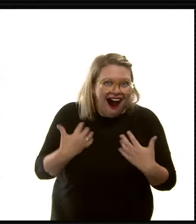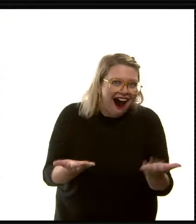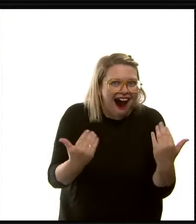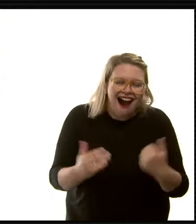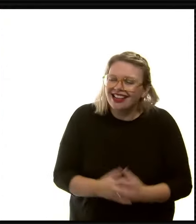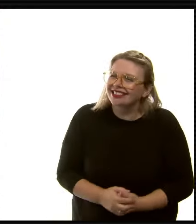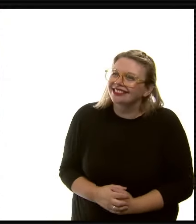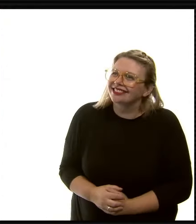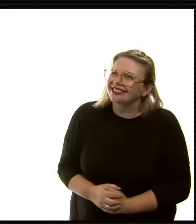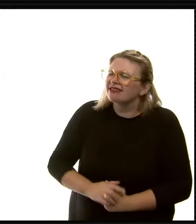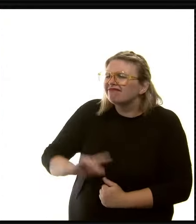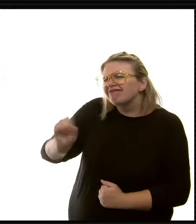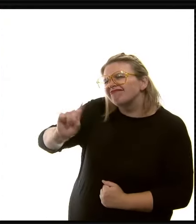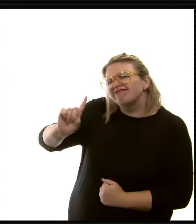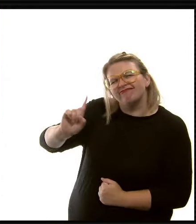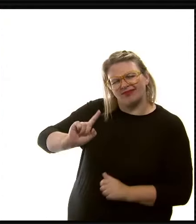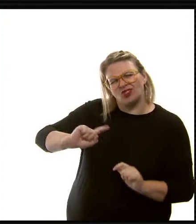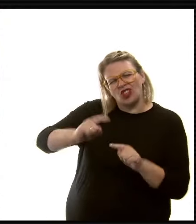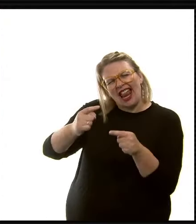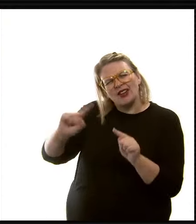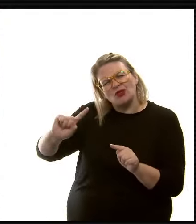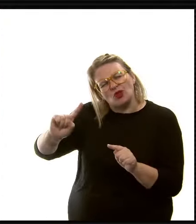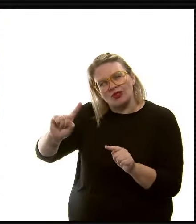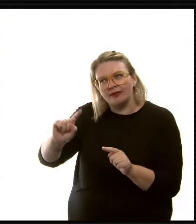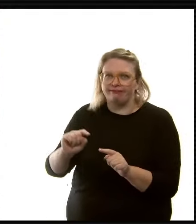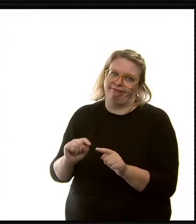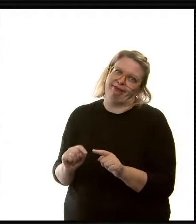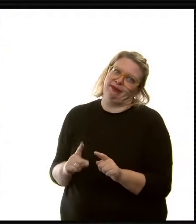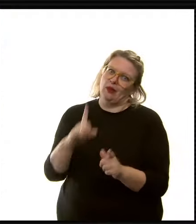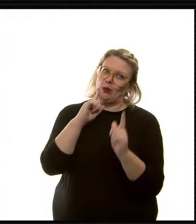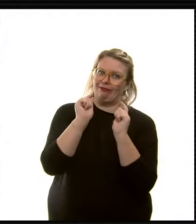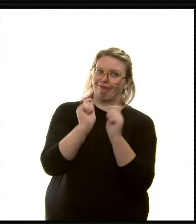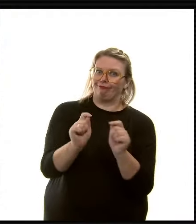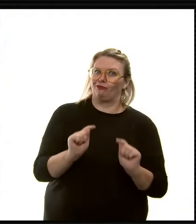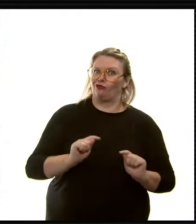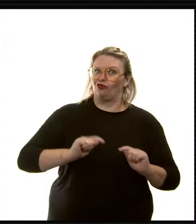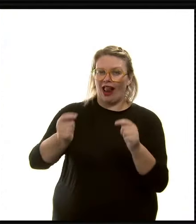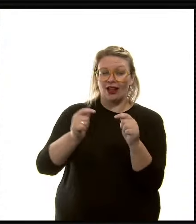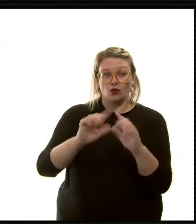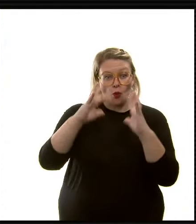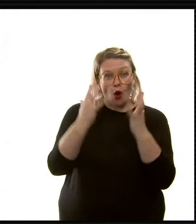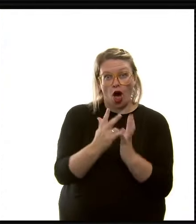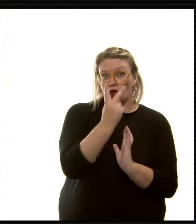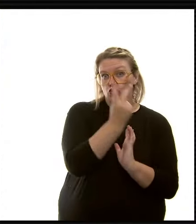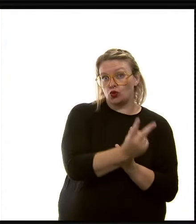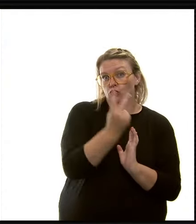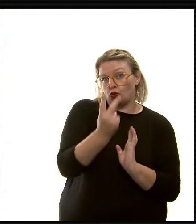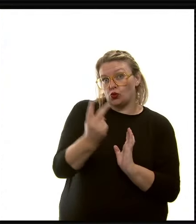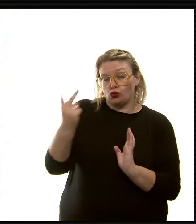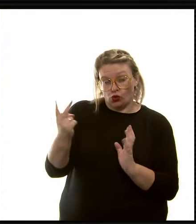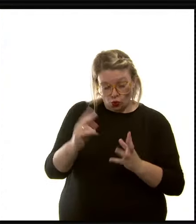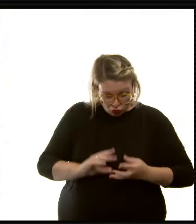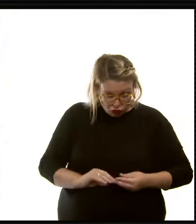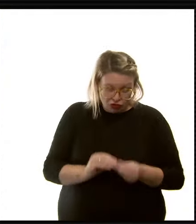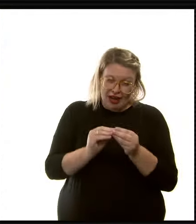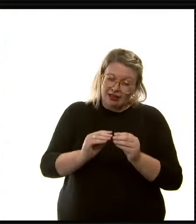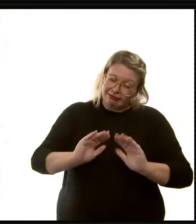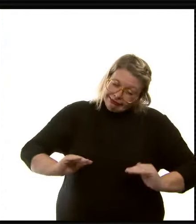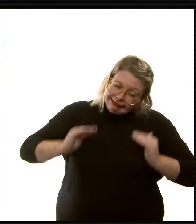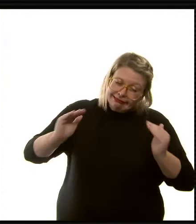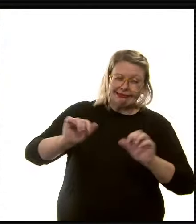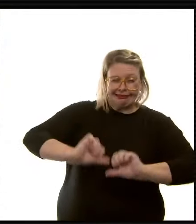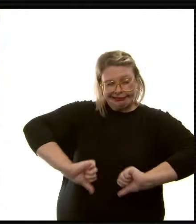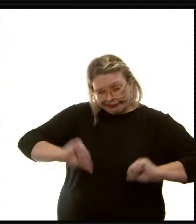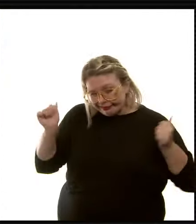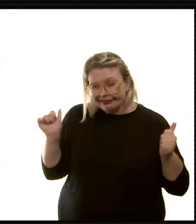Matt, can you tell us about it, please? We're going to be challenging some of the greatest brick builders from around the world to create a super impressive build that